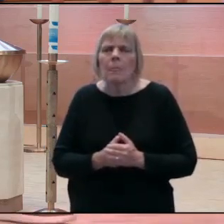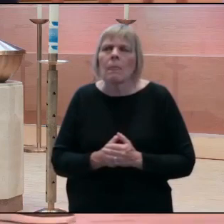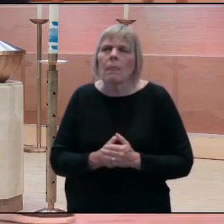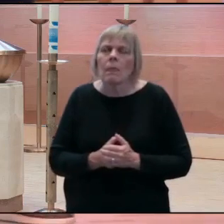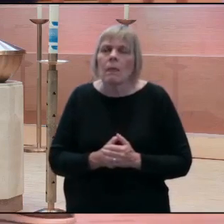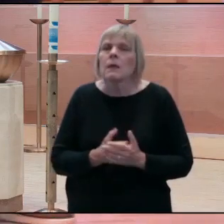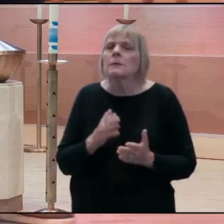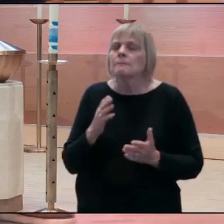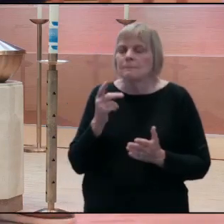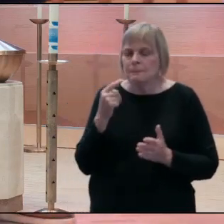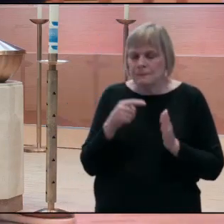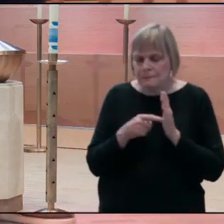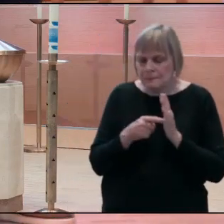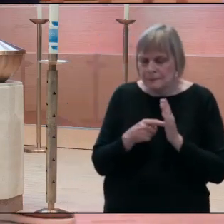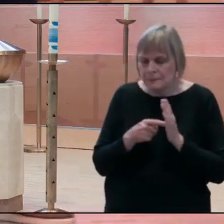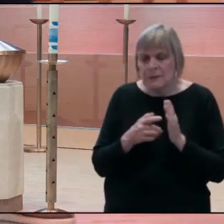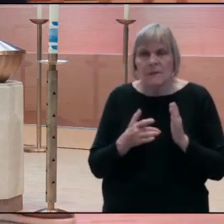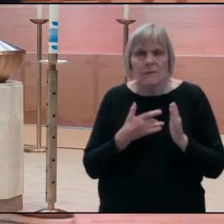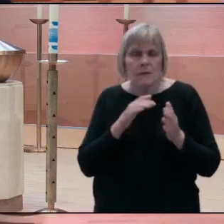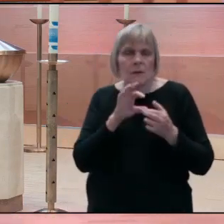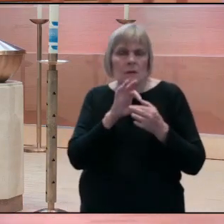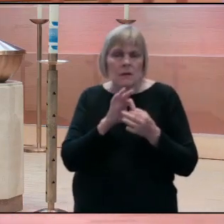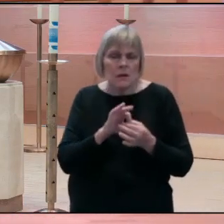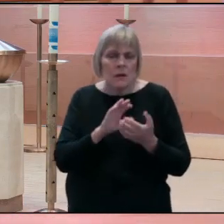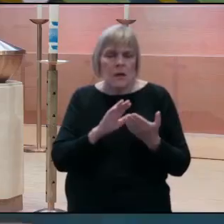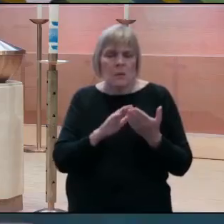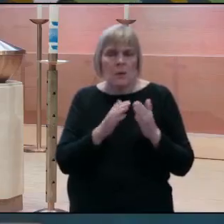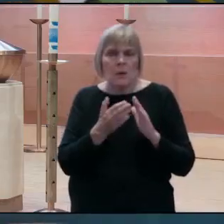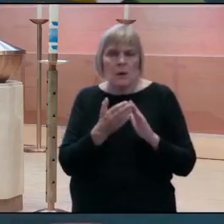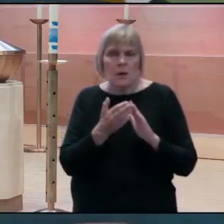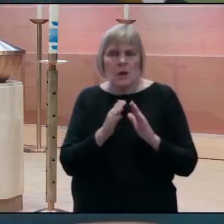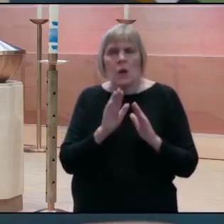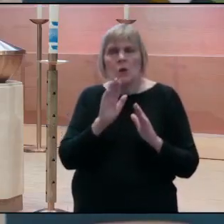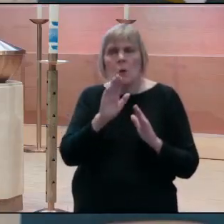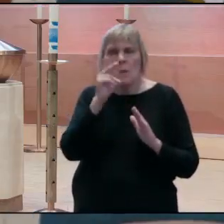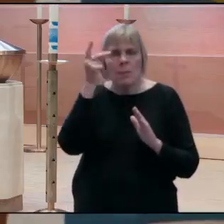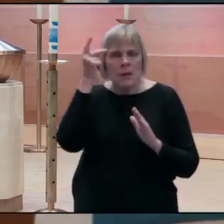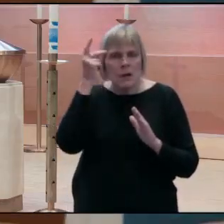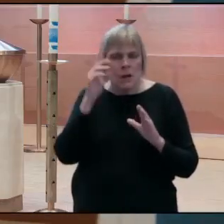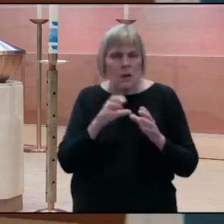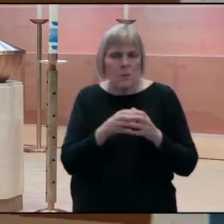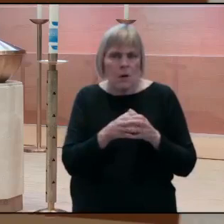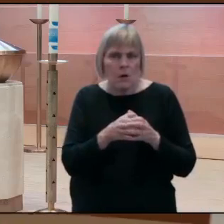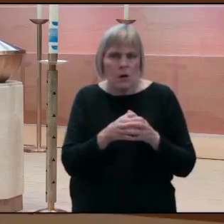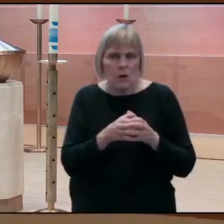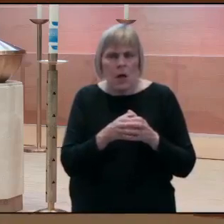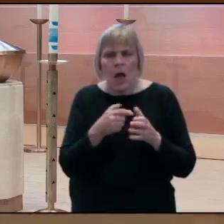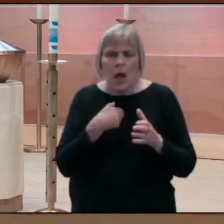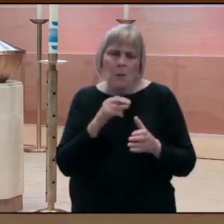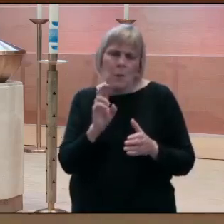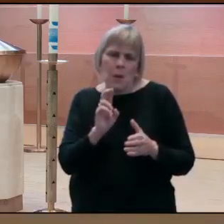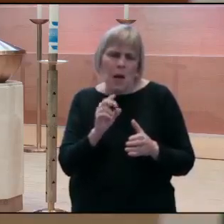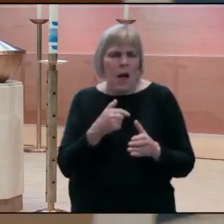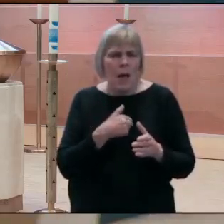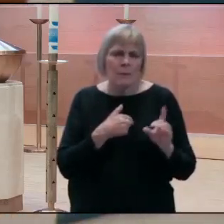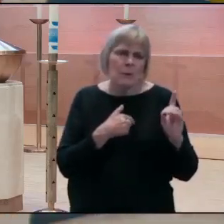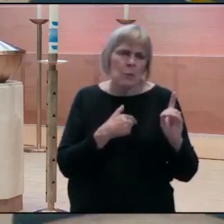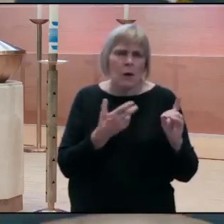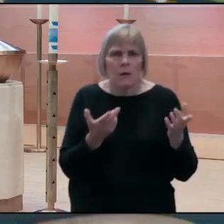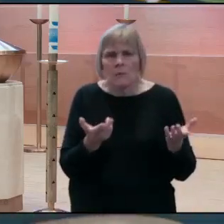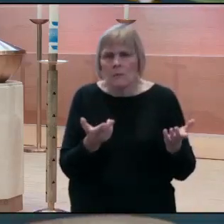you find your sense of belonging and community in your political party. You know, I am a Republican, I am a